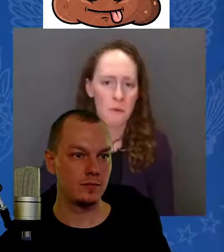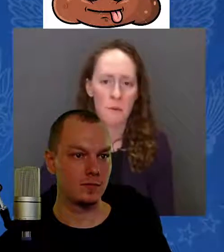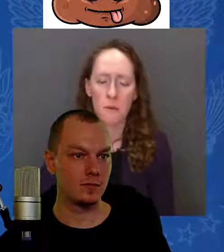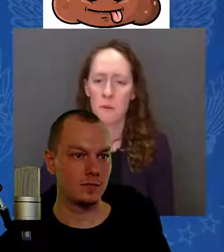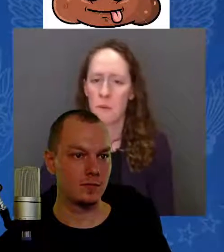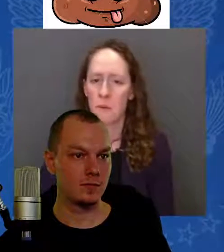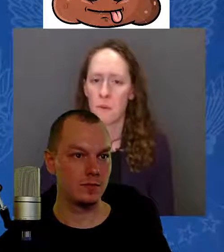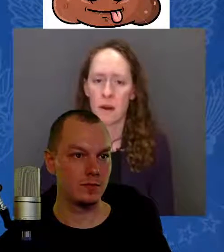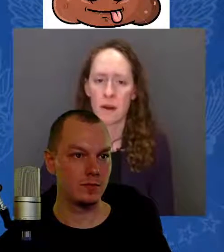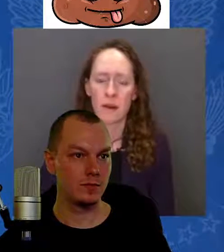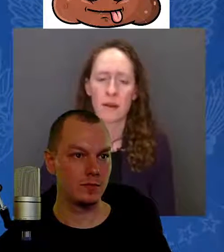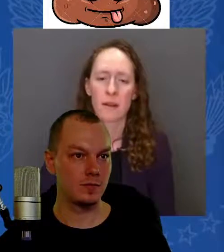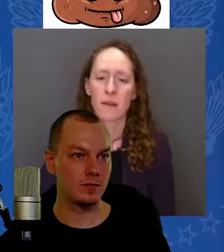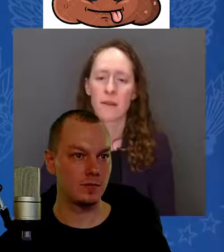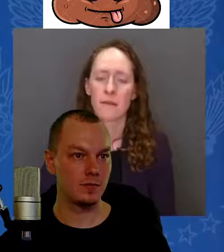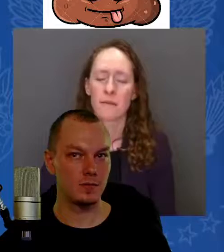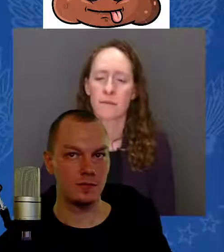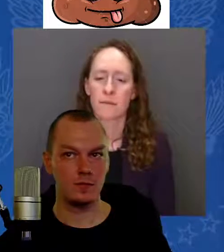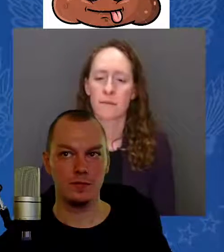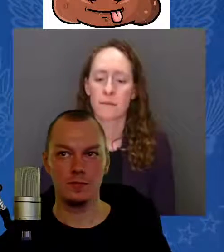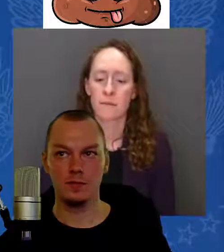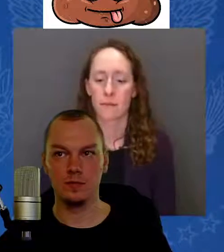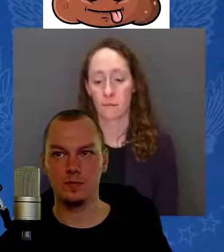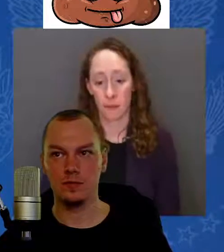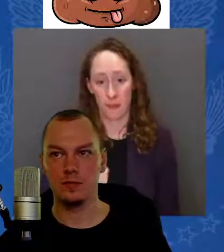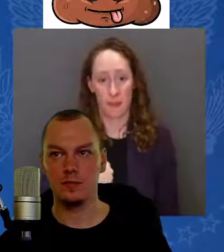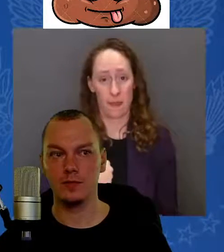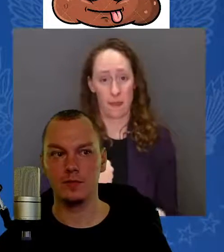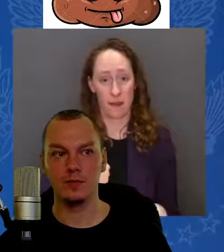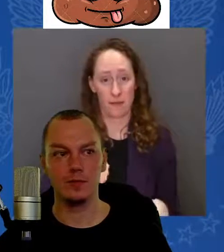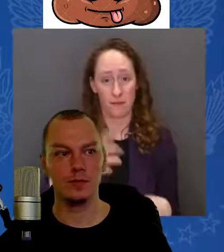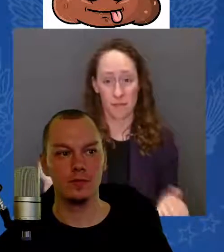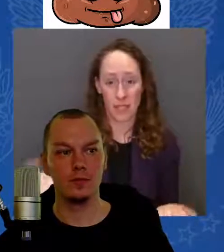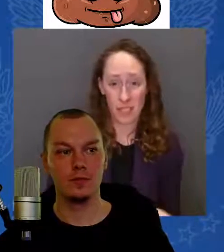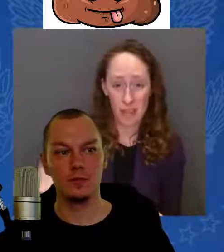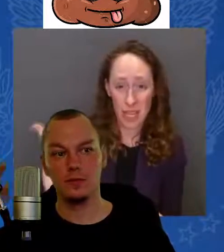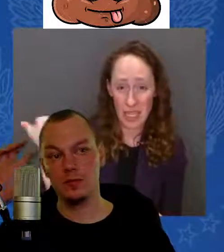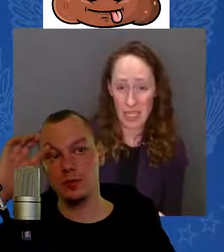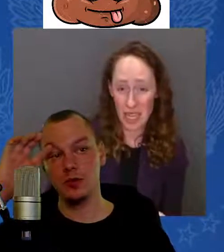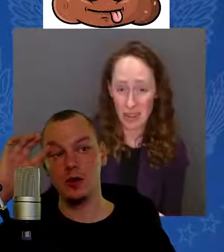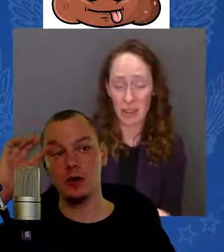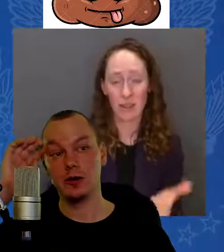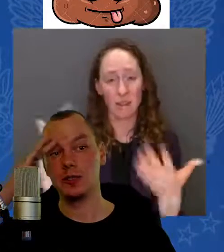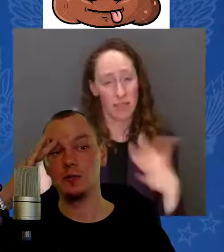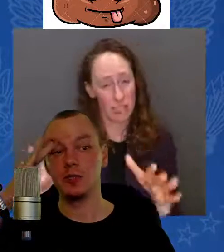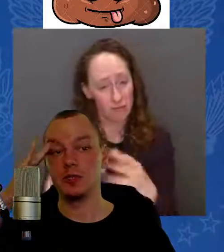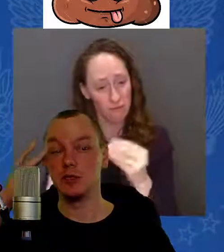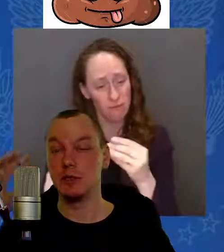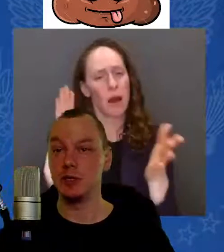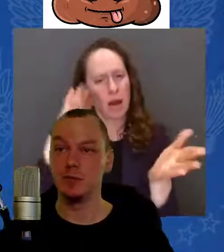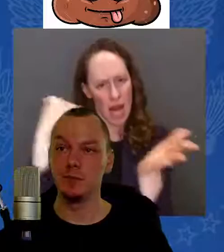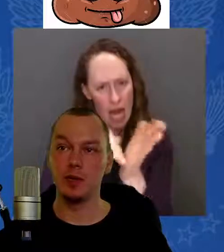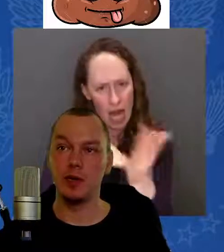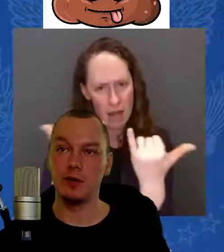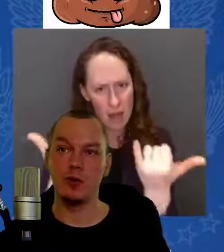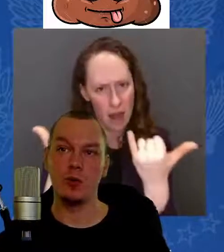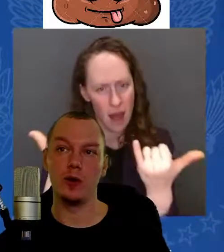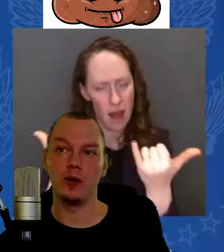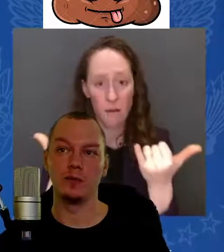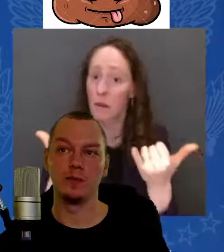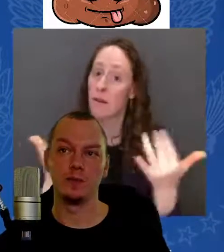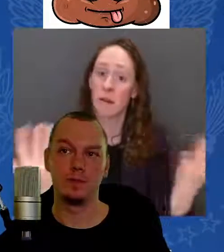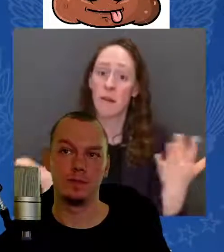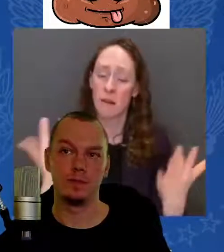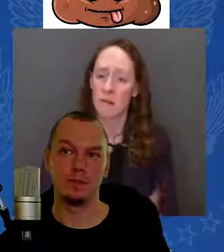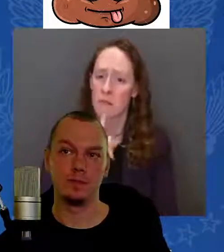I'll say it again, you can't help but have two emotions. Mr. Dog, it's in Mississippi, but I don't know